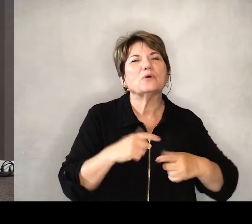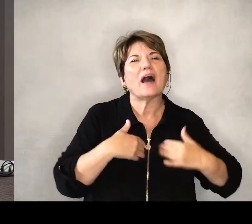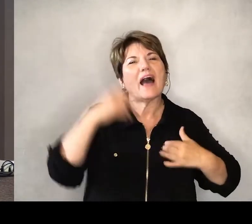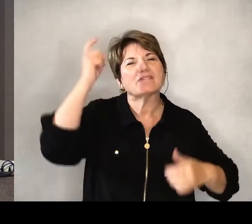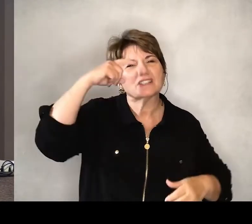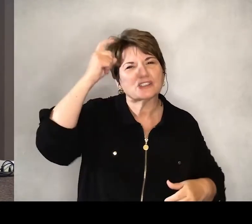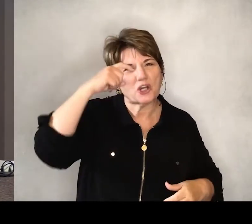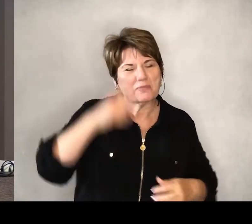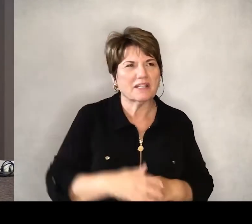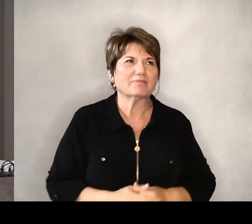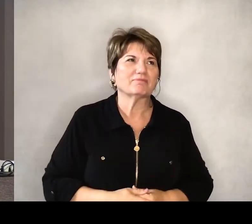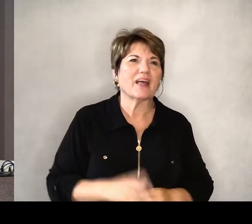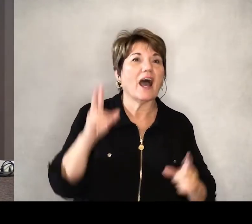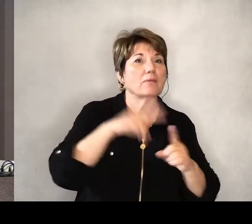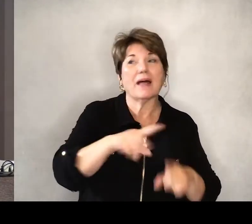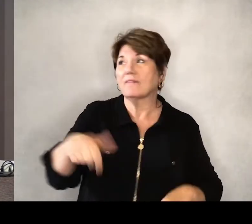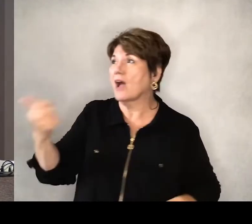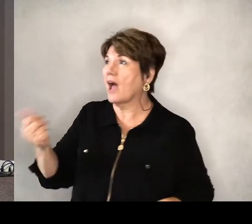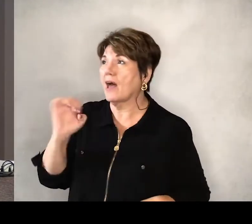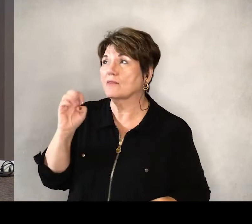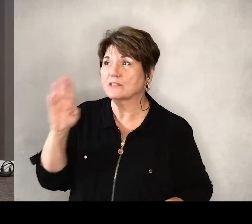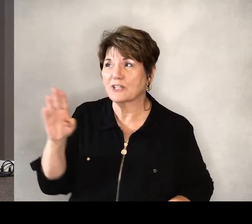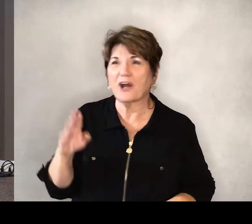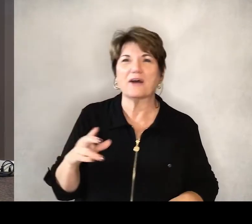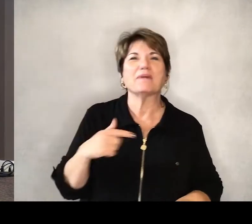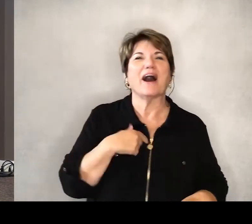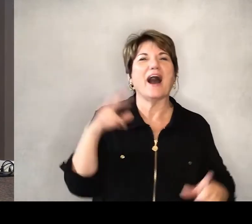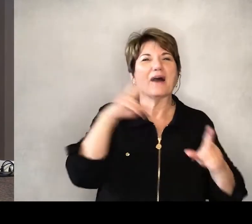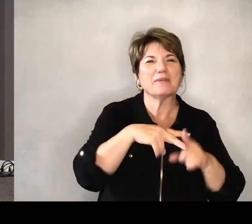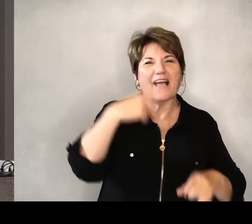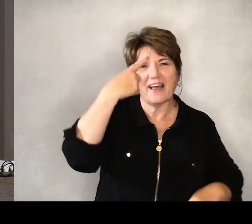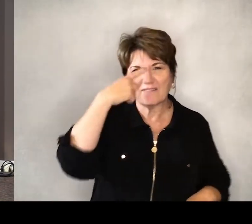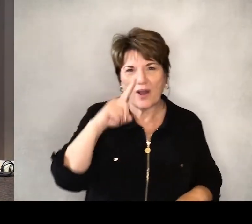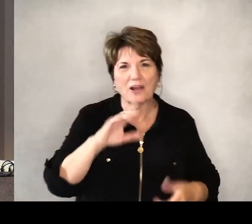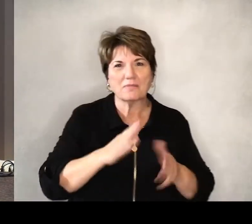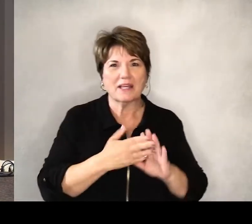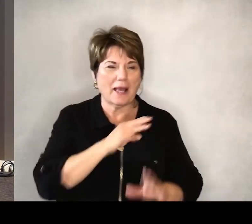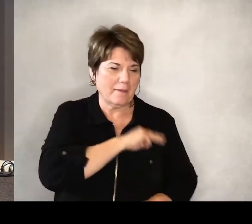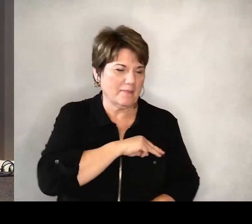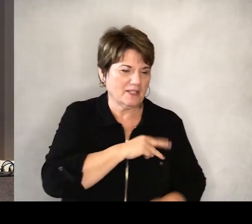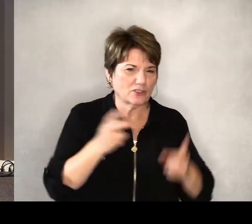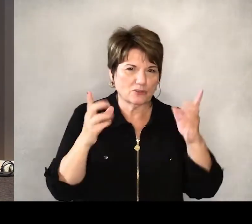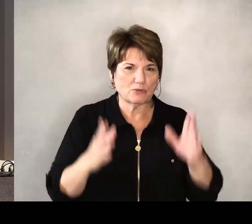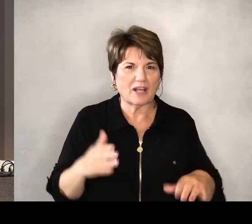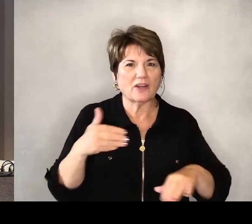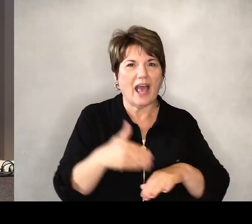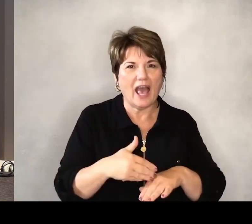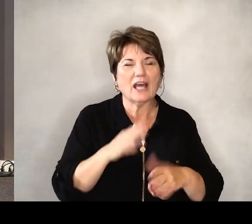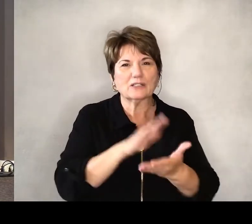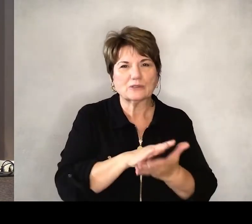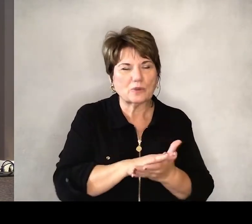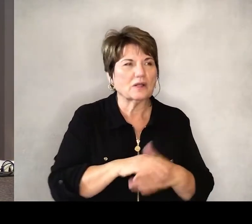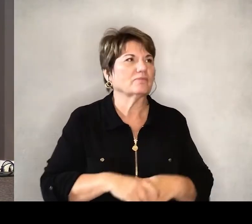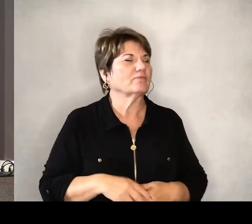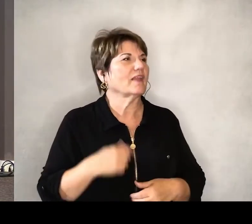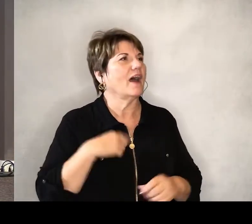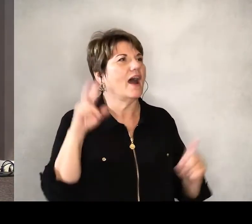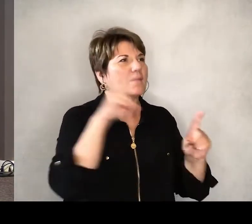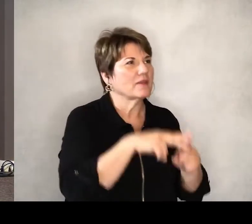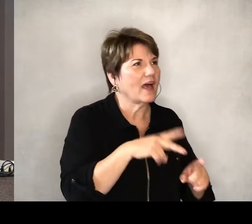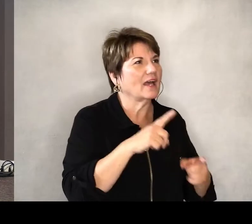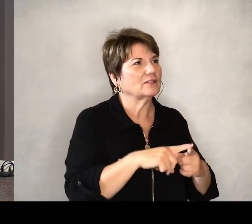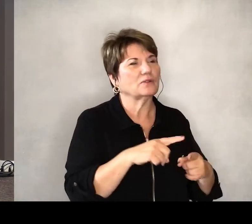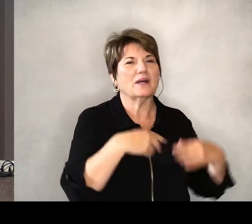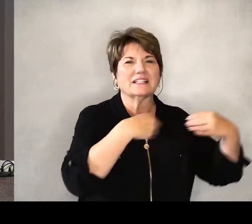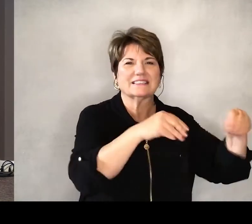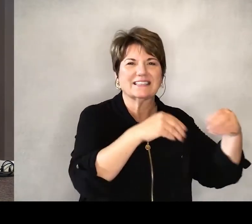Discernment, yeah. So I applied for some other jobs, right? I applied to be a mission director at a school. I applied to be in